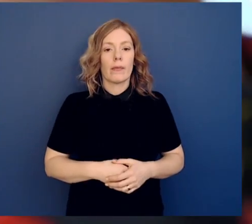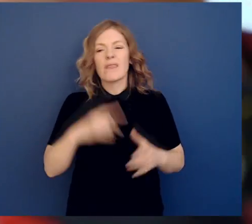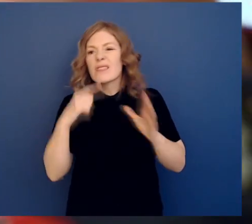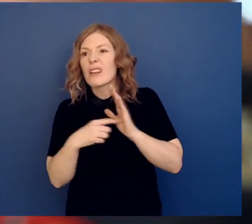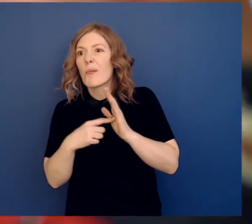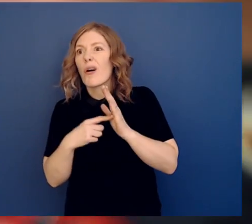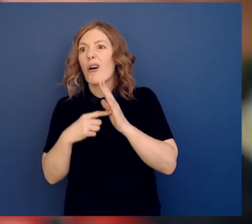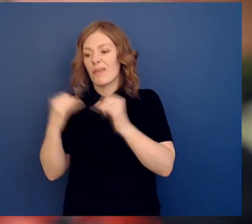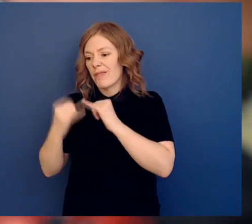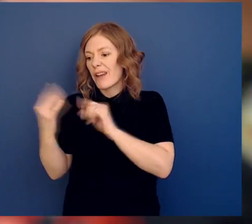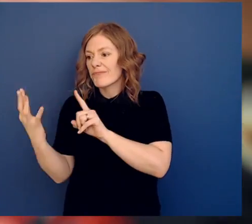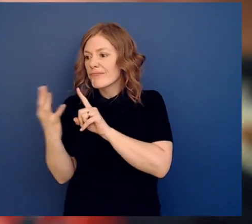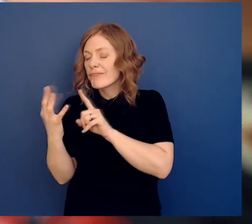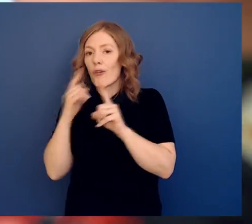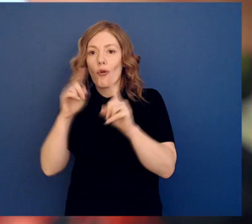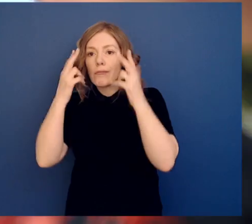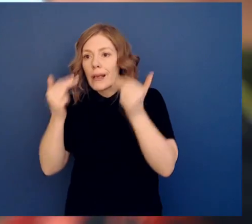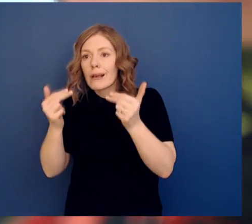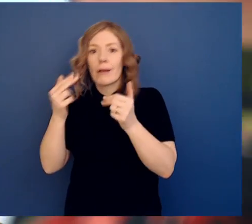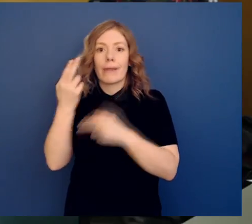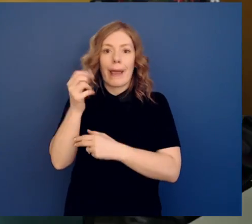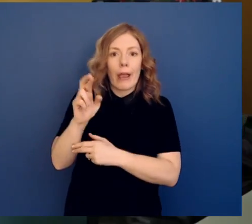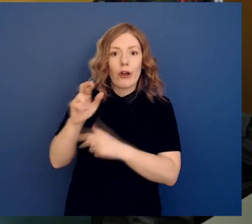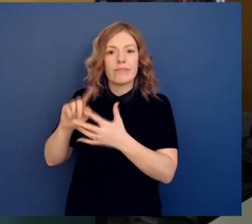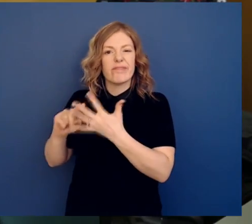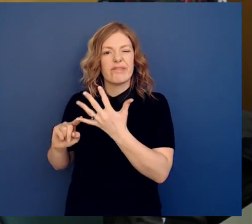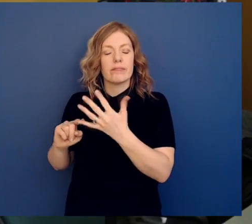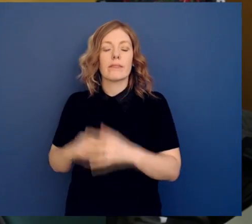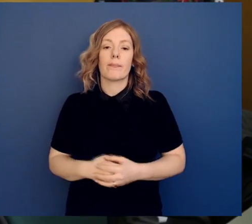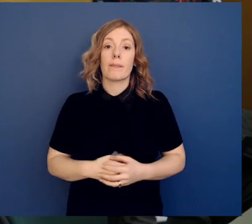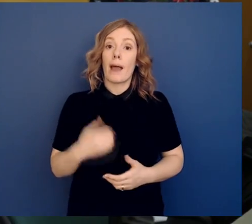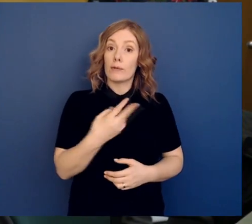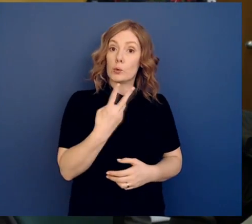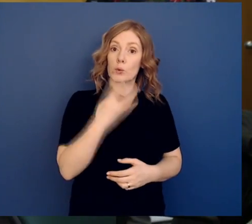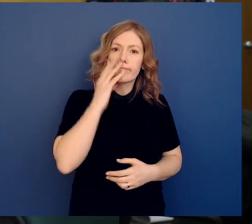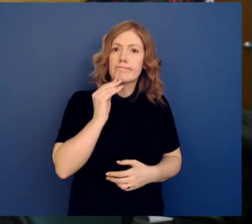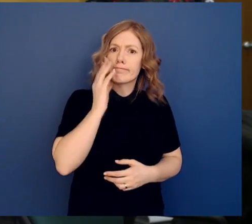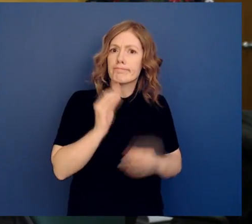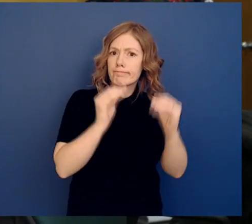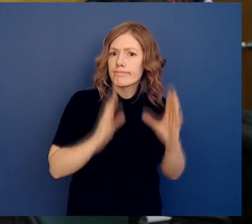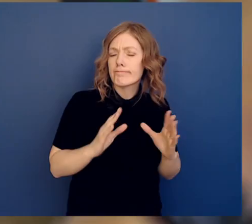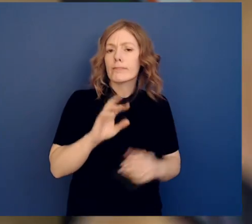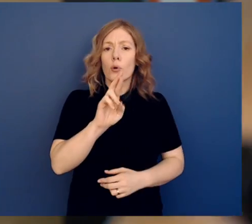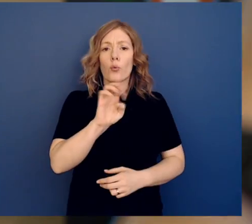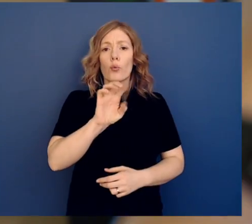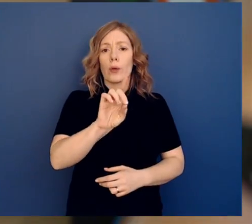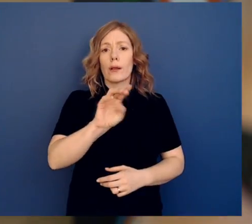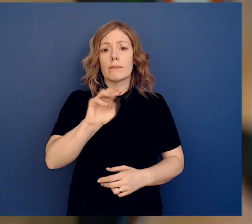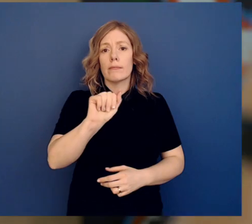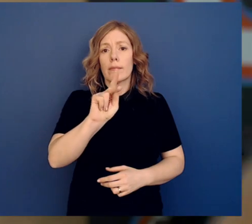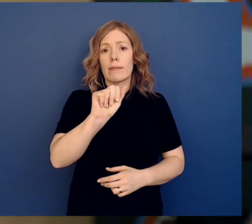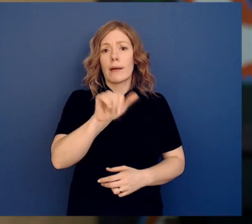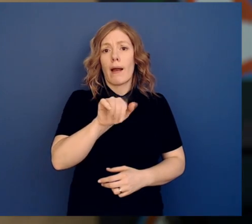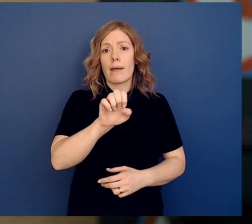do like finals or like makeup, finals, dress, stuff like that. Two instructors we have today are very experienced in this area. Reed Mikhaev